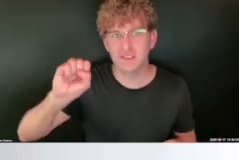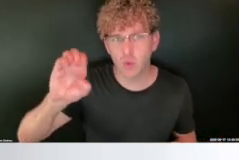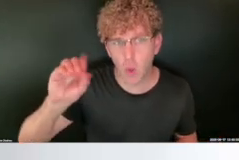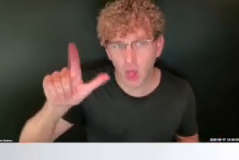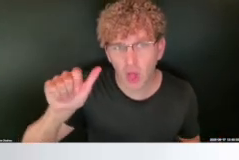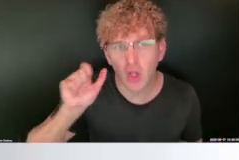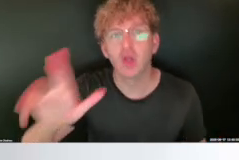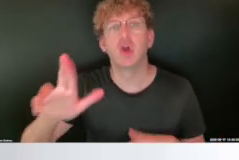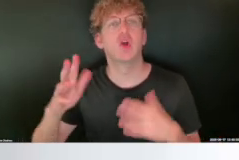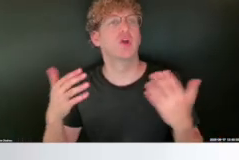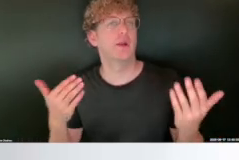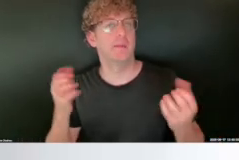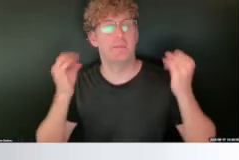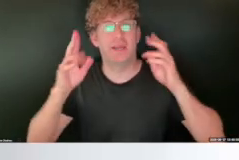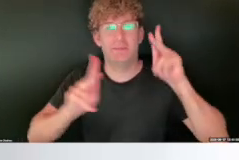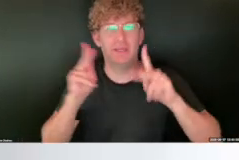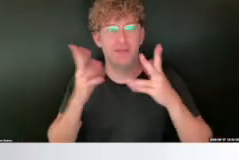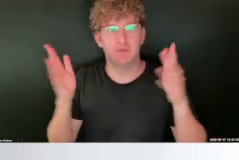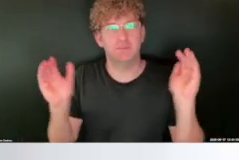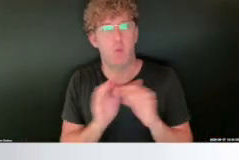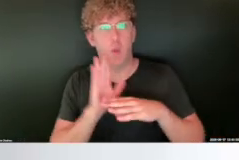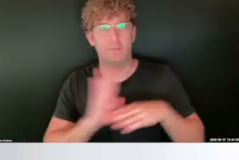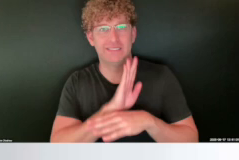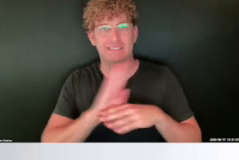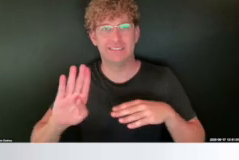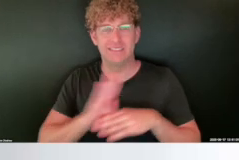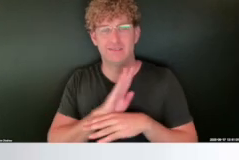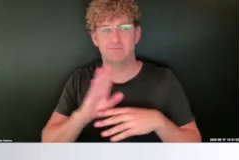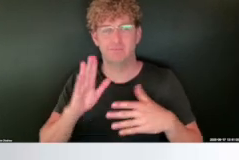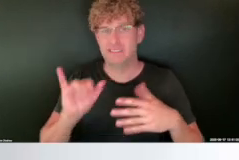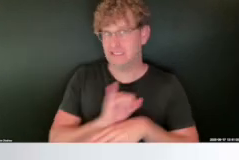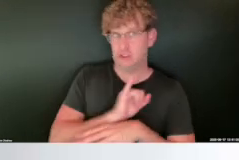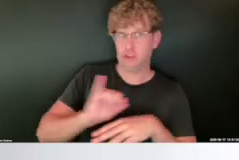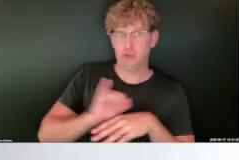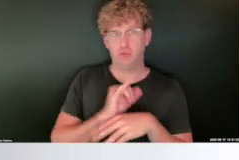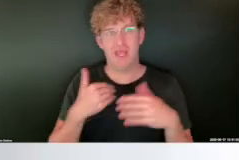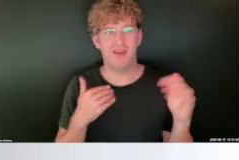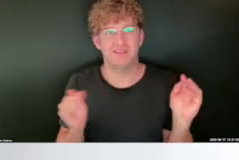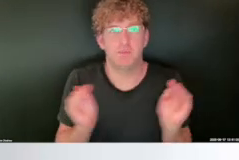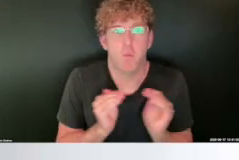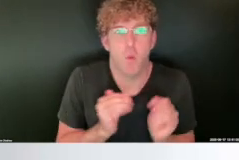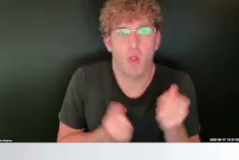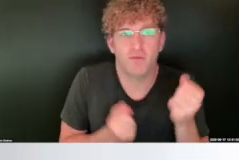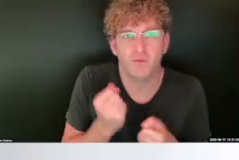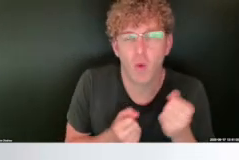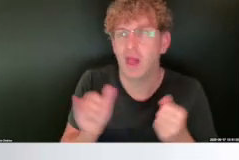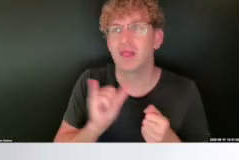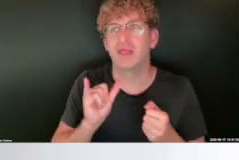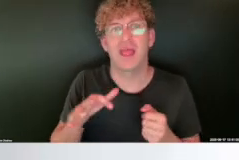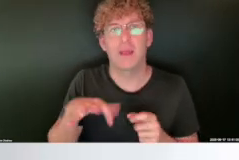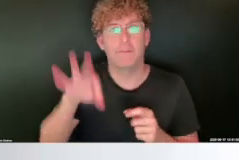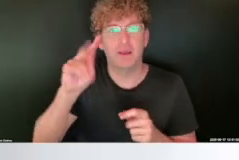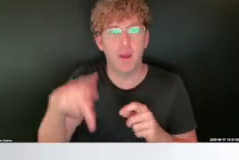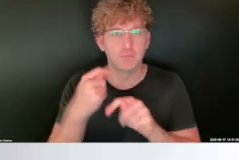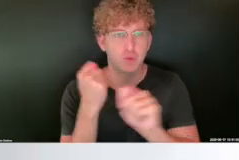small business industry with like a smaller vehicle, like a pickup truck, before they work their way up